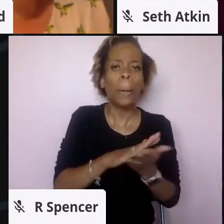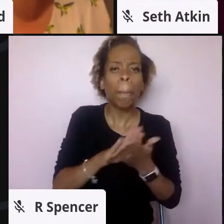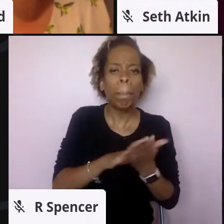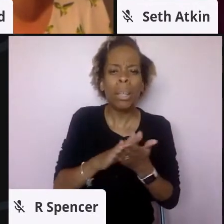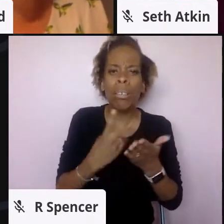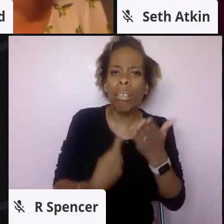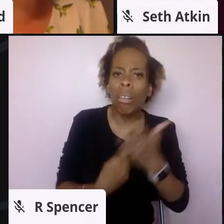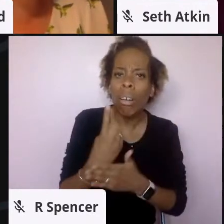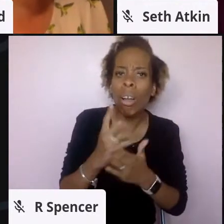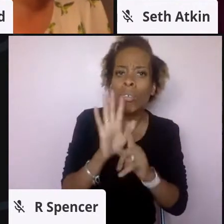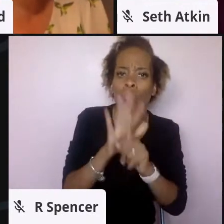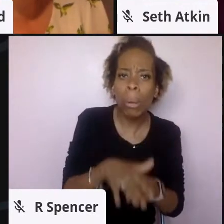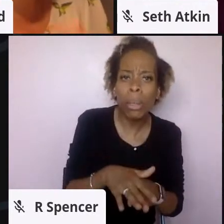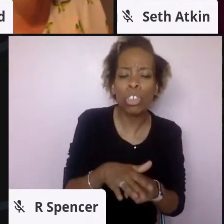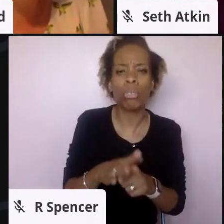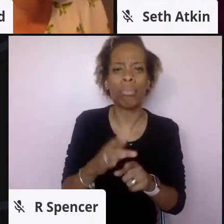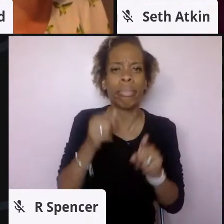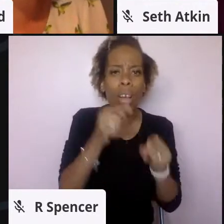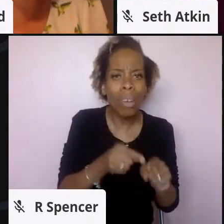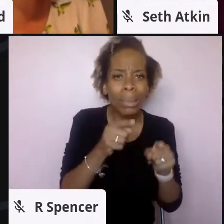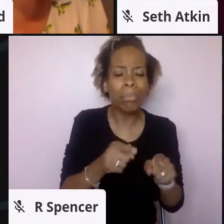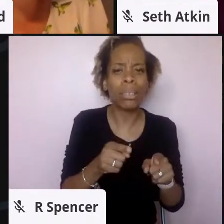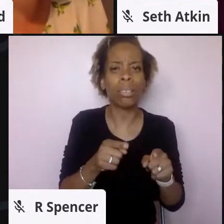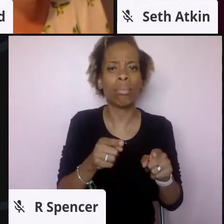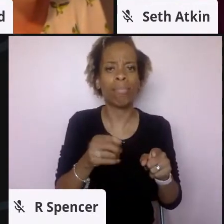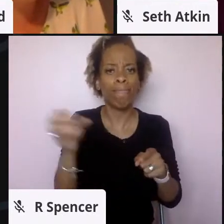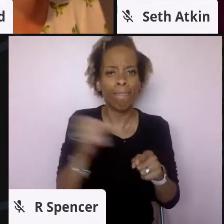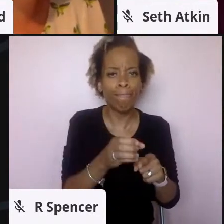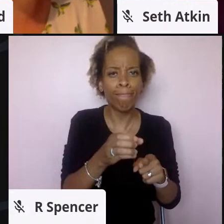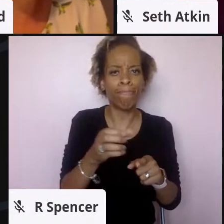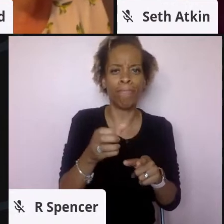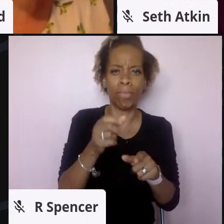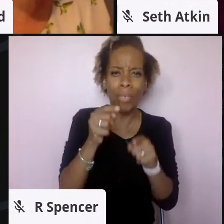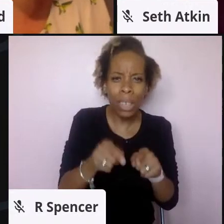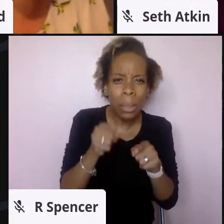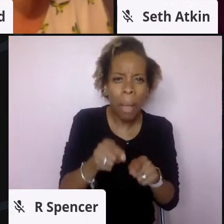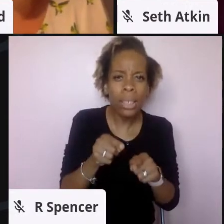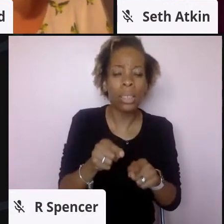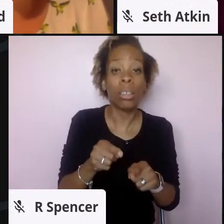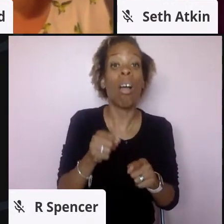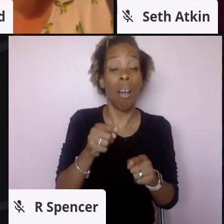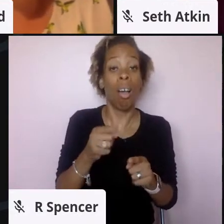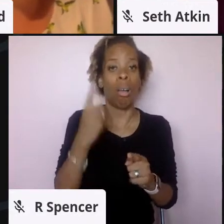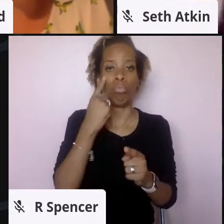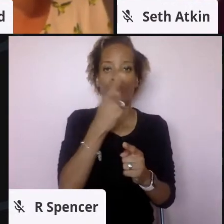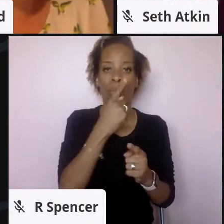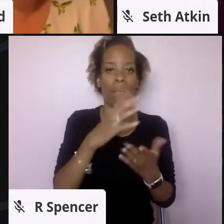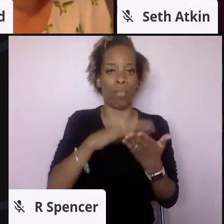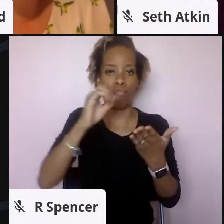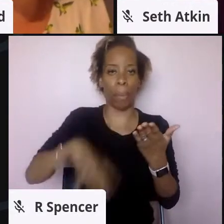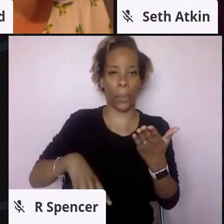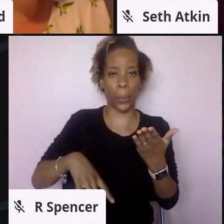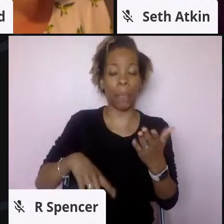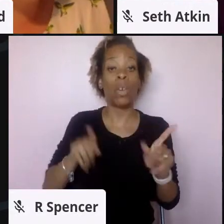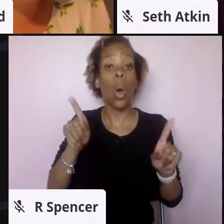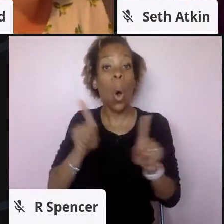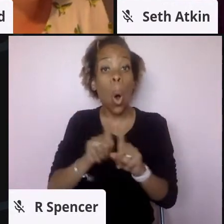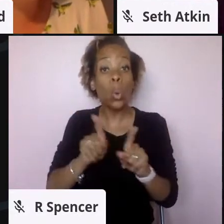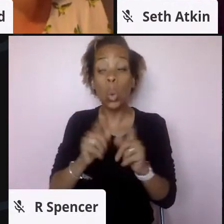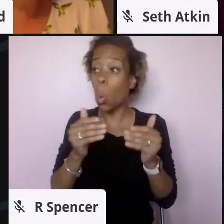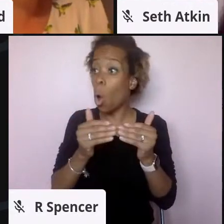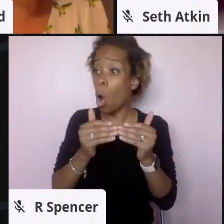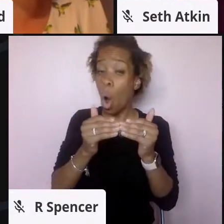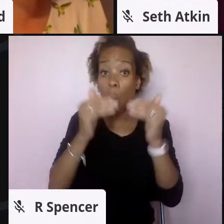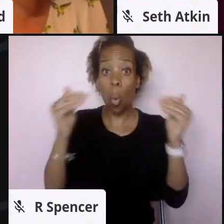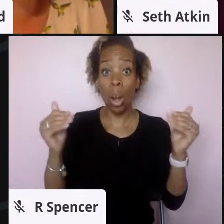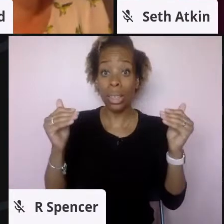unlawful discrimination, harassment and victimisation as it is outlined in the Act. They need to show that they are working to advance equality of opportunity